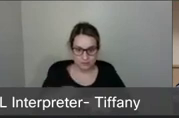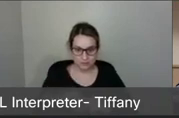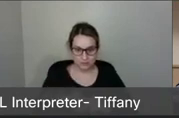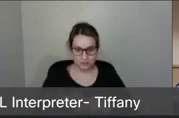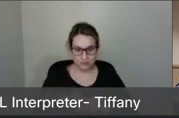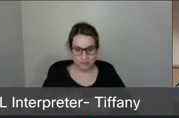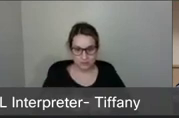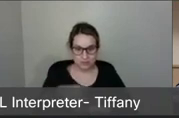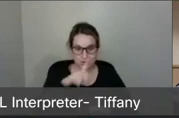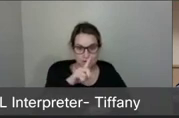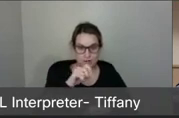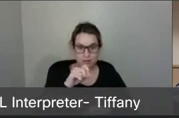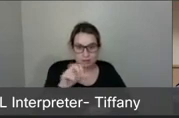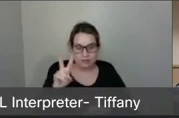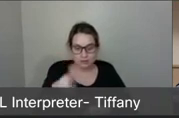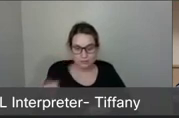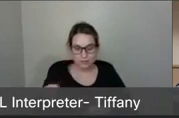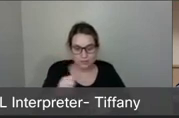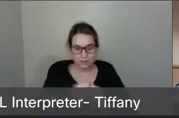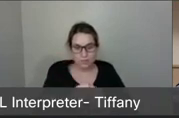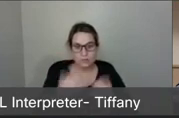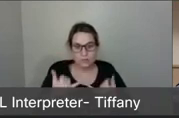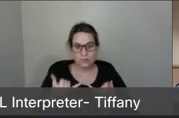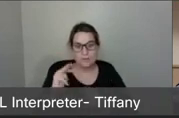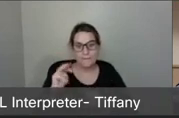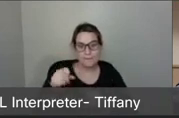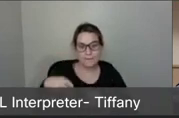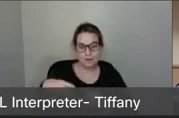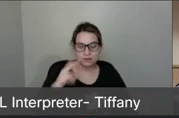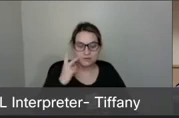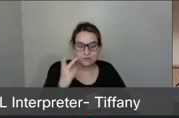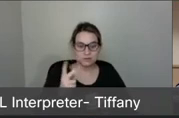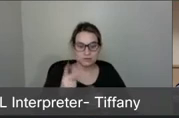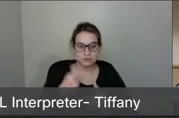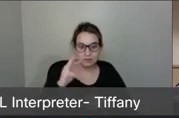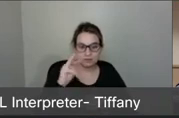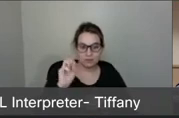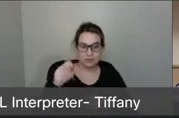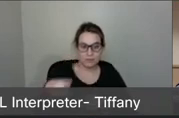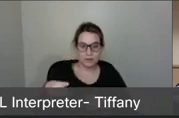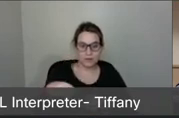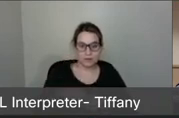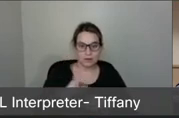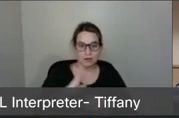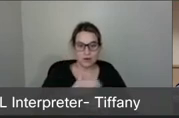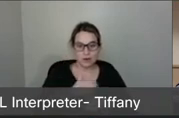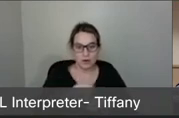into LD22 with the current draft map. As you can see from the map, our